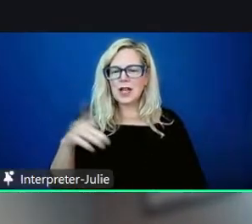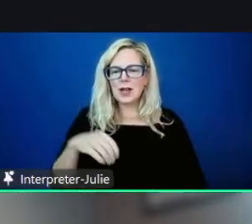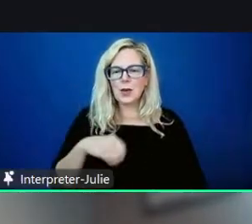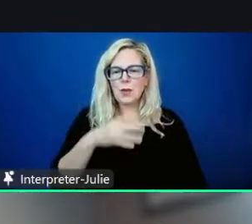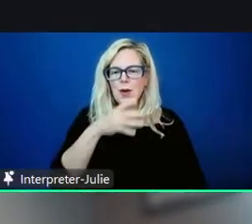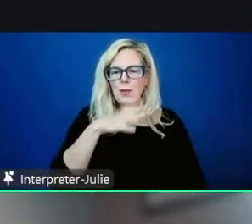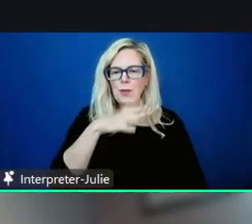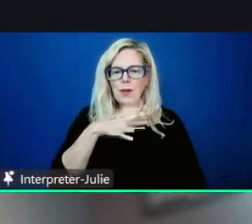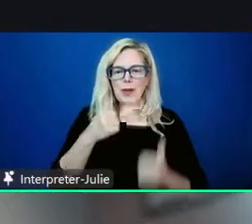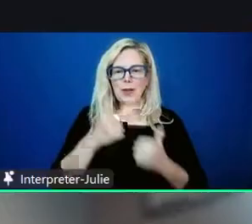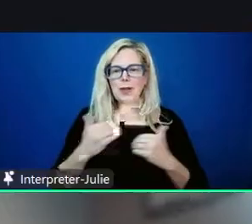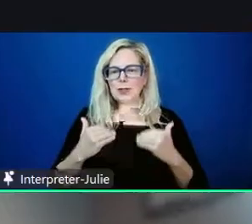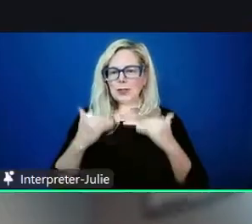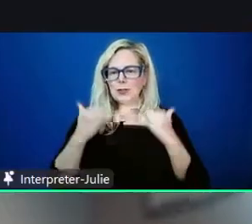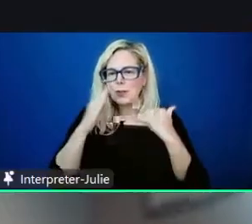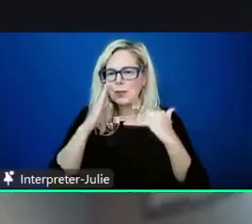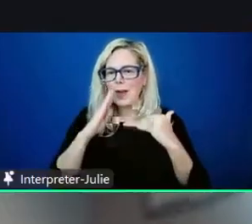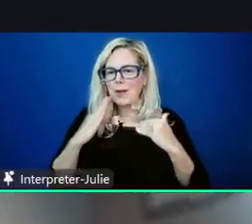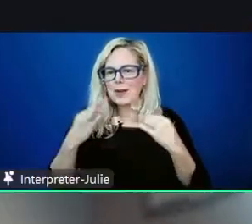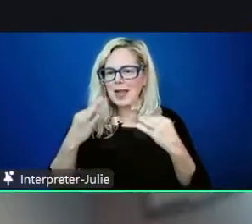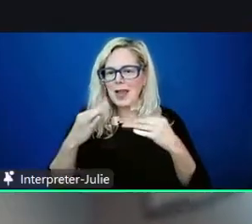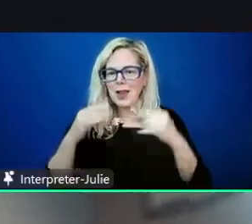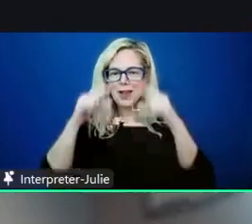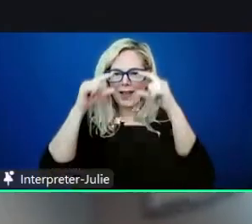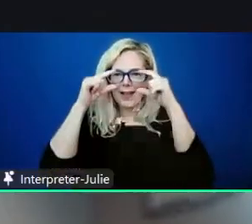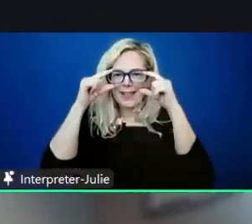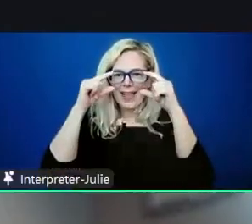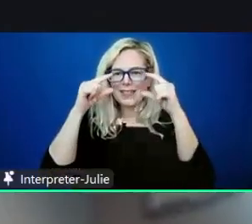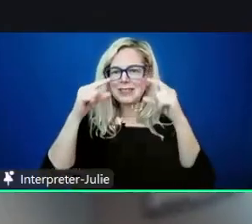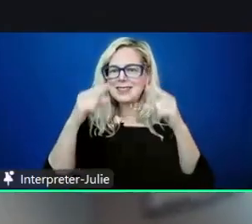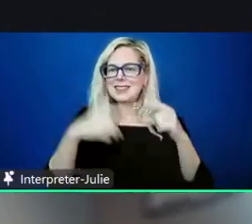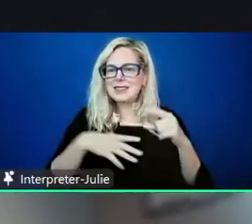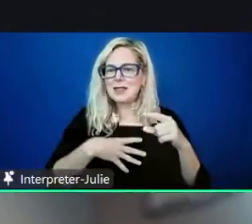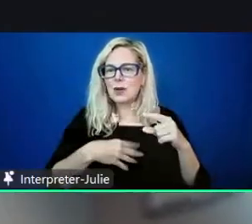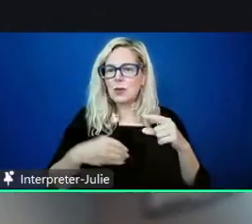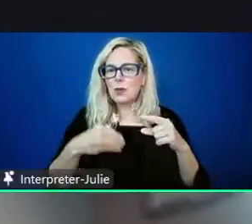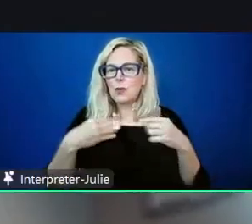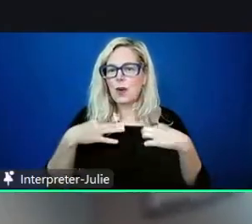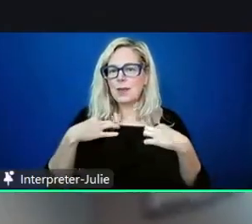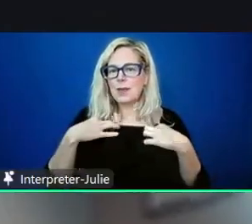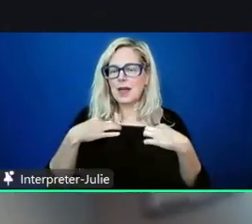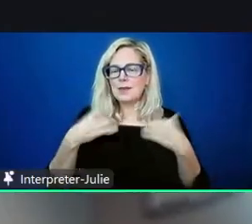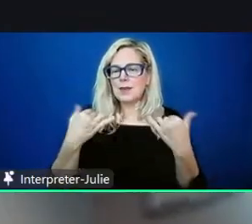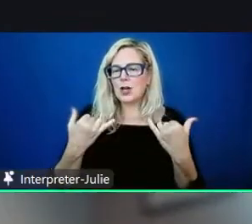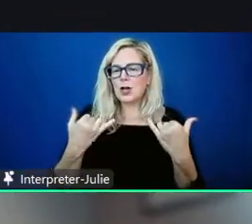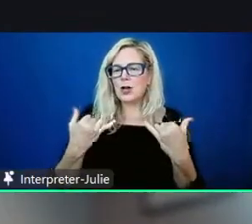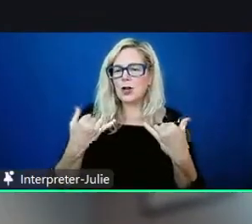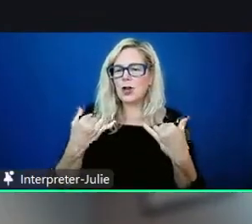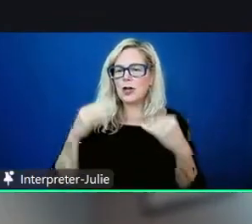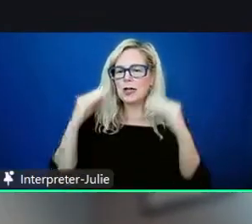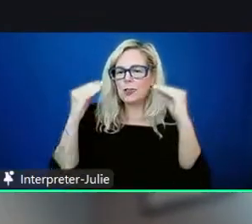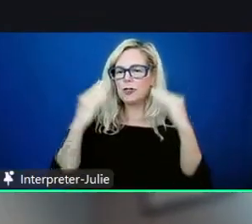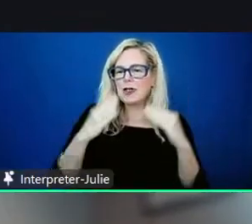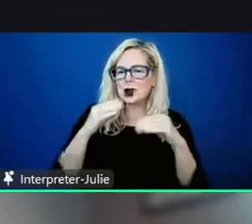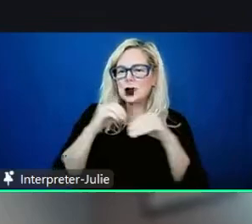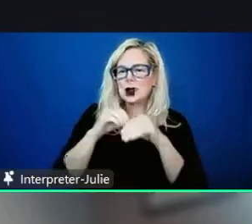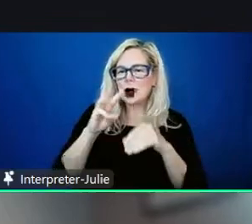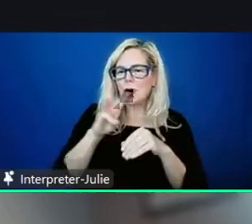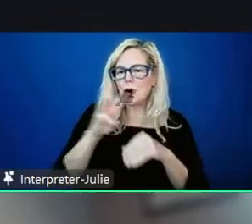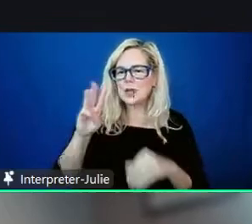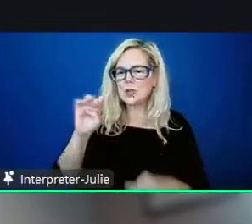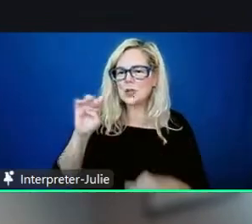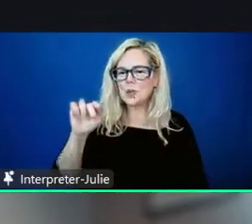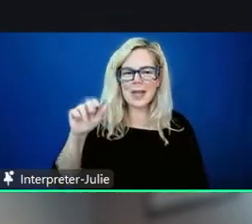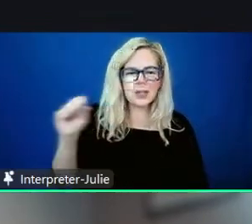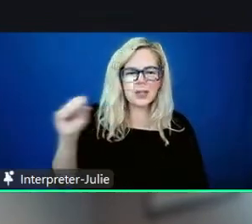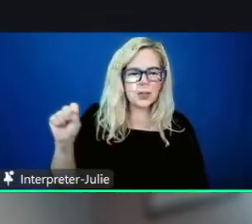glasses and a white blouse. I'm currently an assistant professor at UMass Chan Medical School in Worcester, Massachusetts,